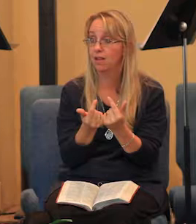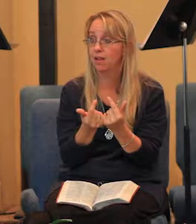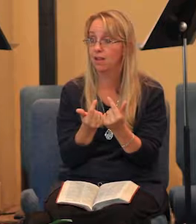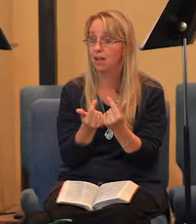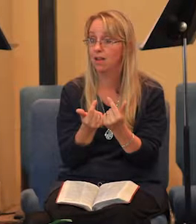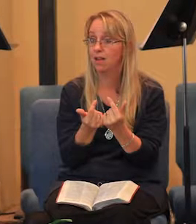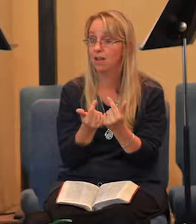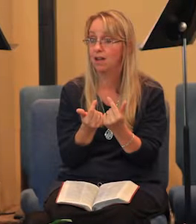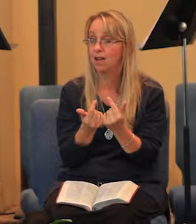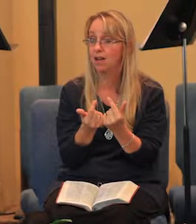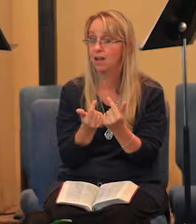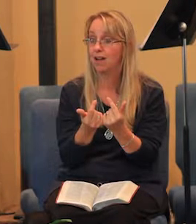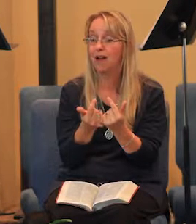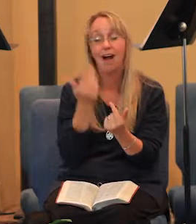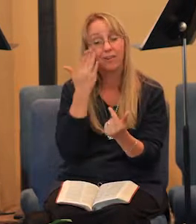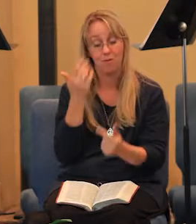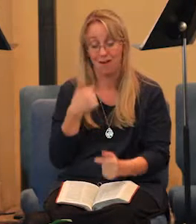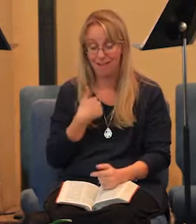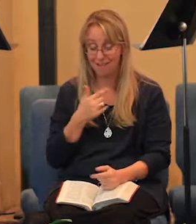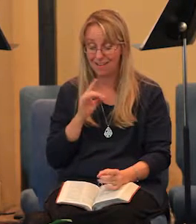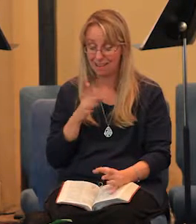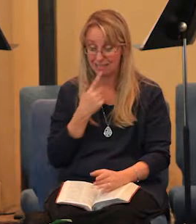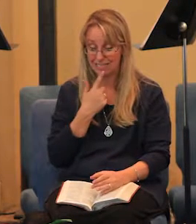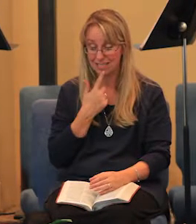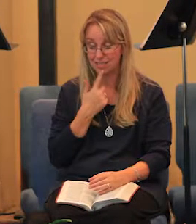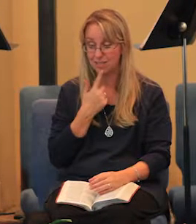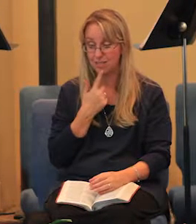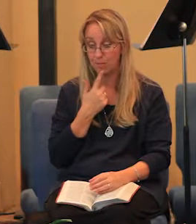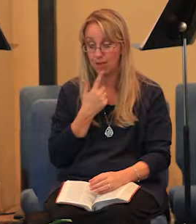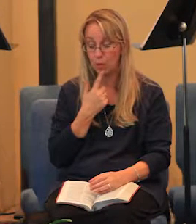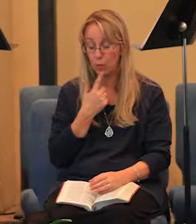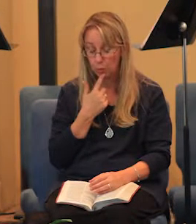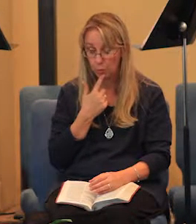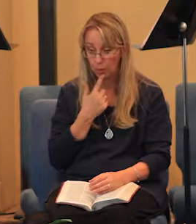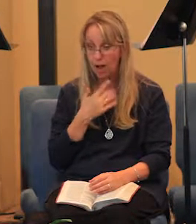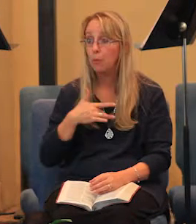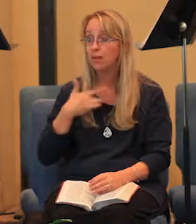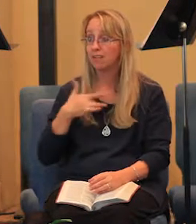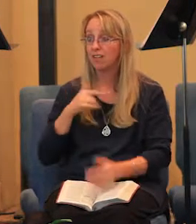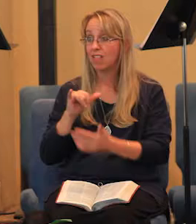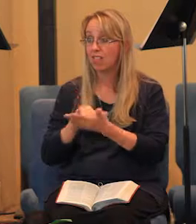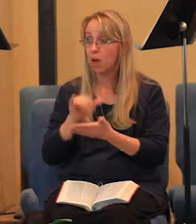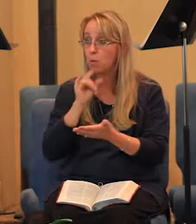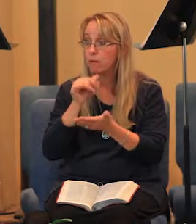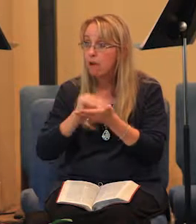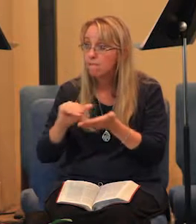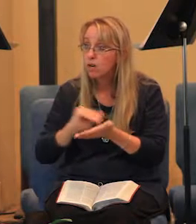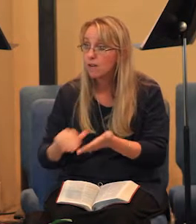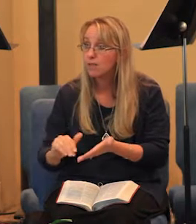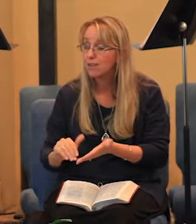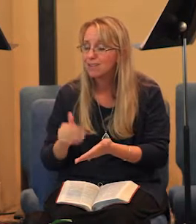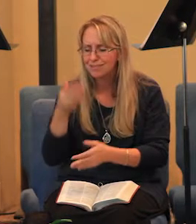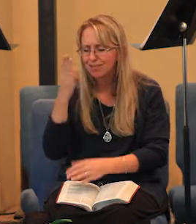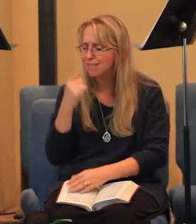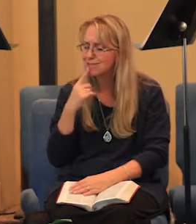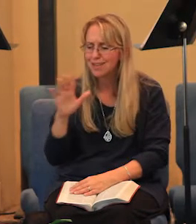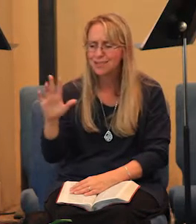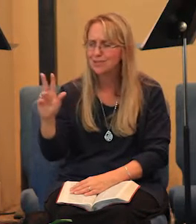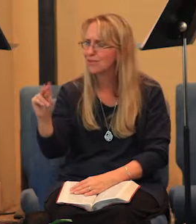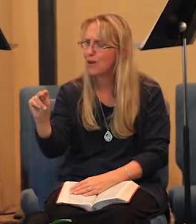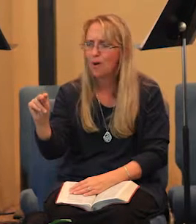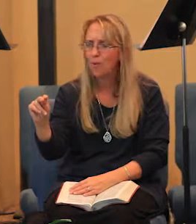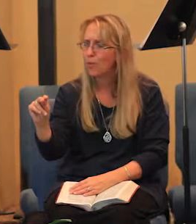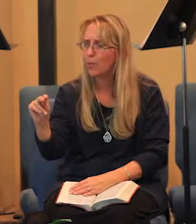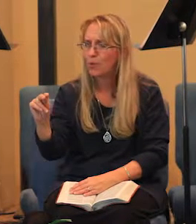I know I would, and I hate to say this, that's unforgivable. But God says, no, it's not, Ray. Stop